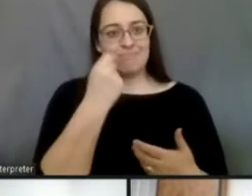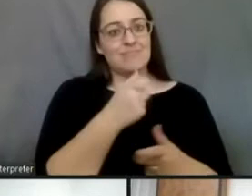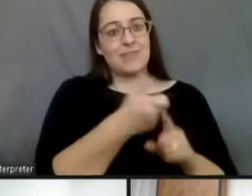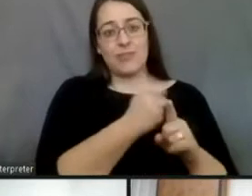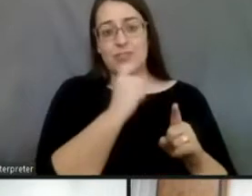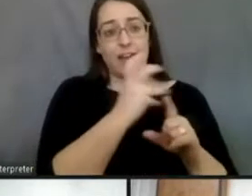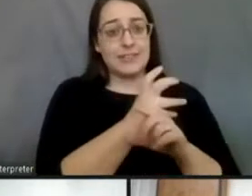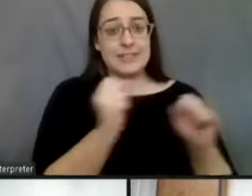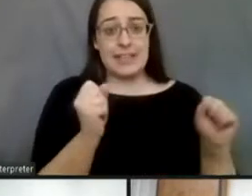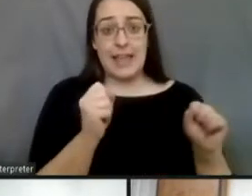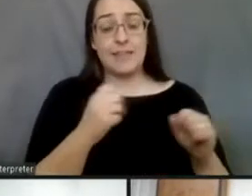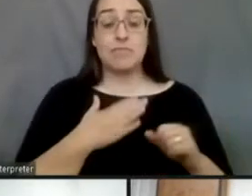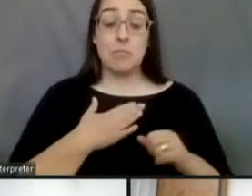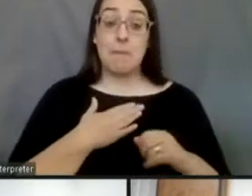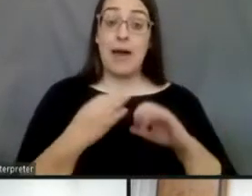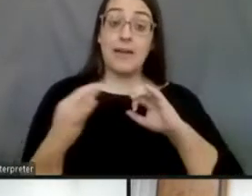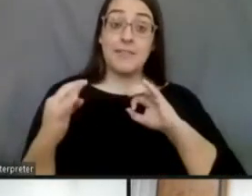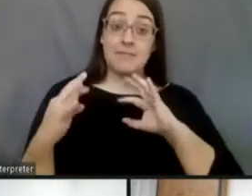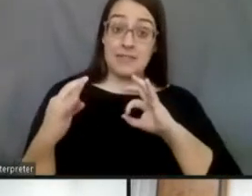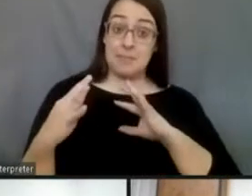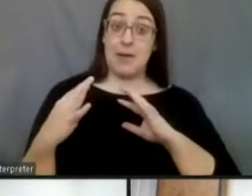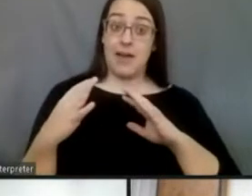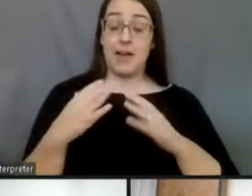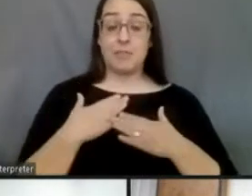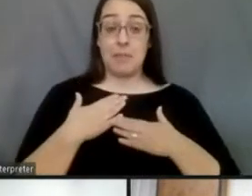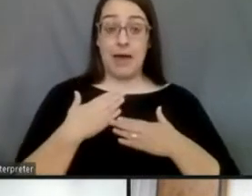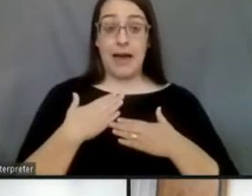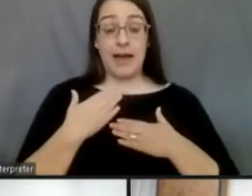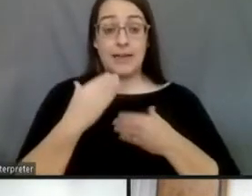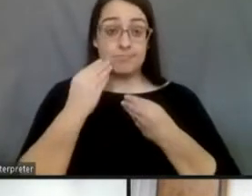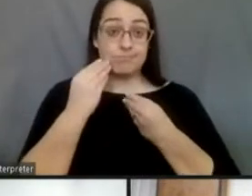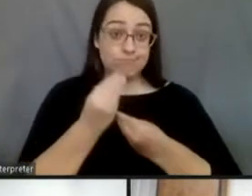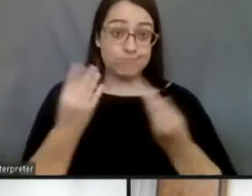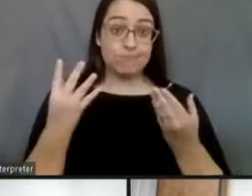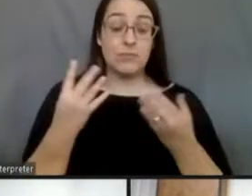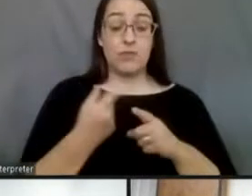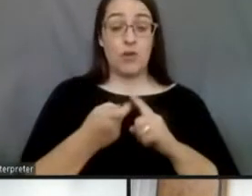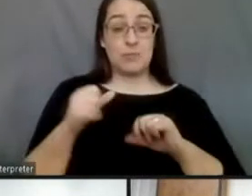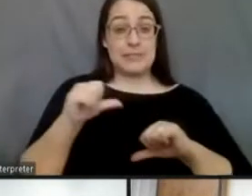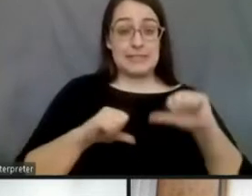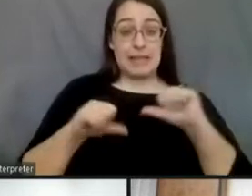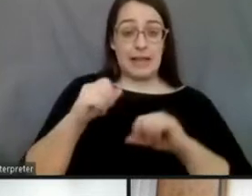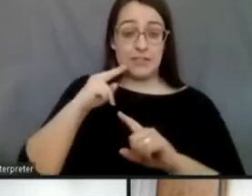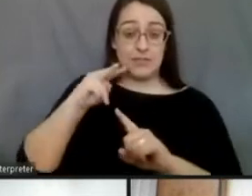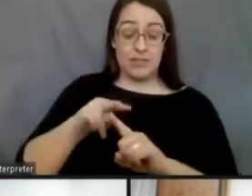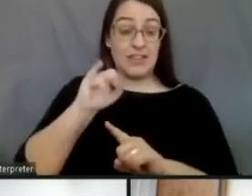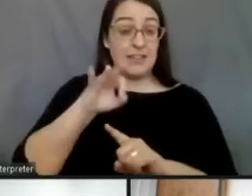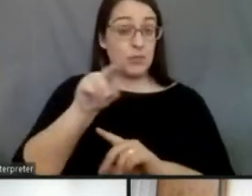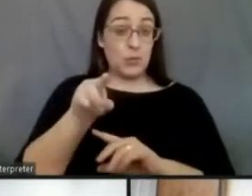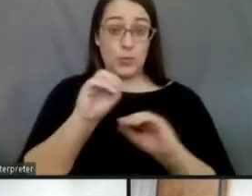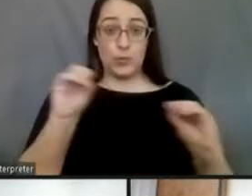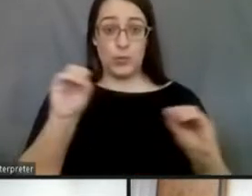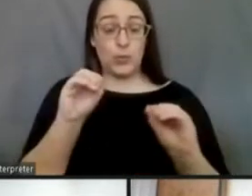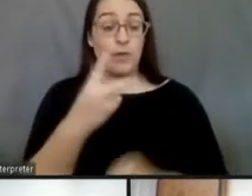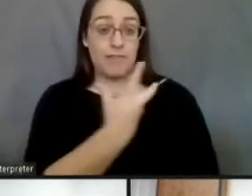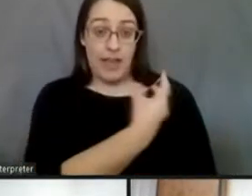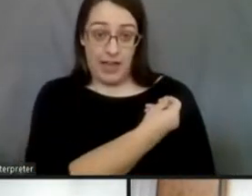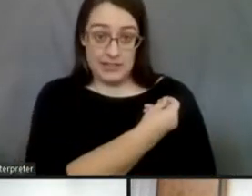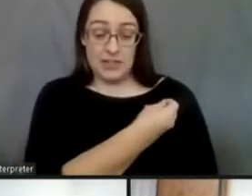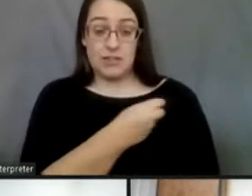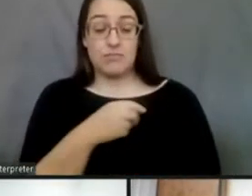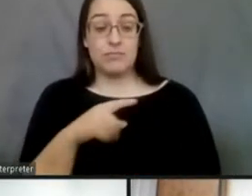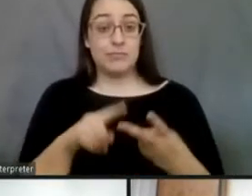think it's important to note from a scientific standpoint, having no previous vaccination and no